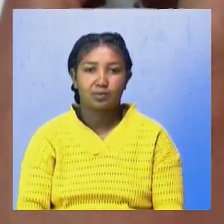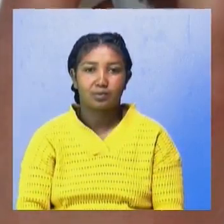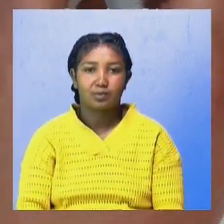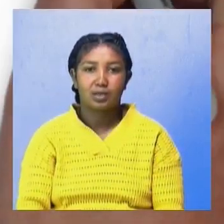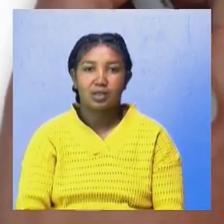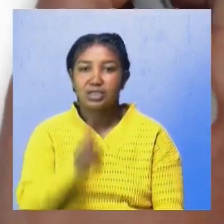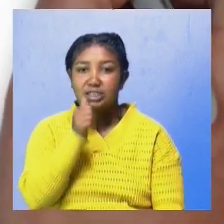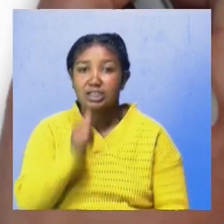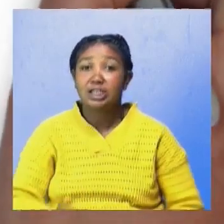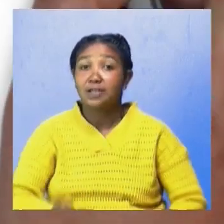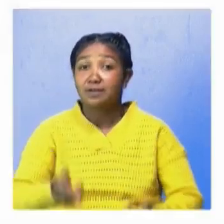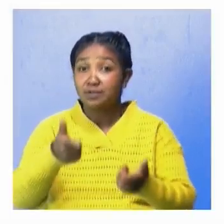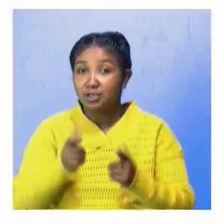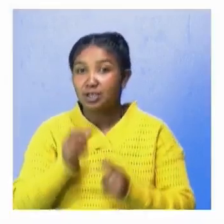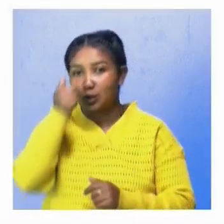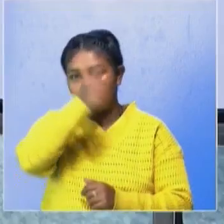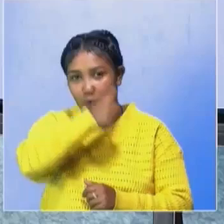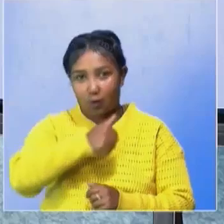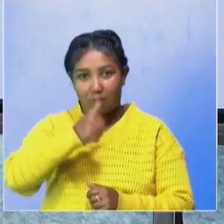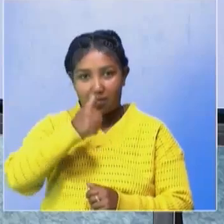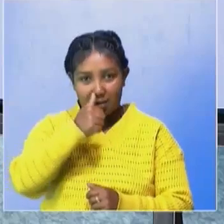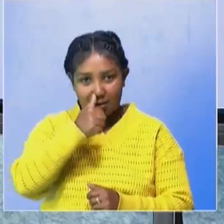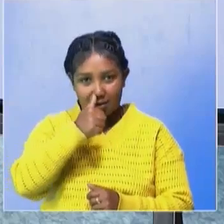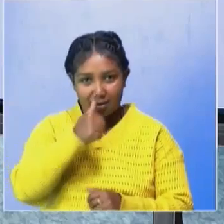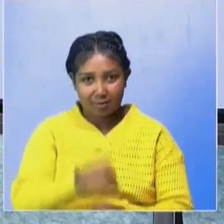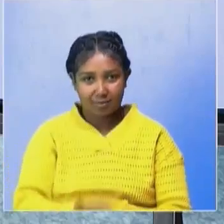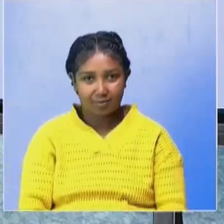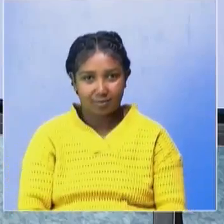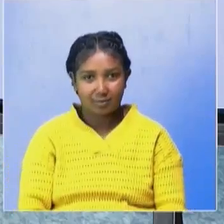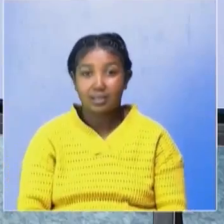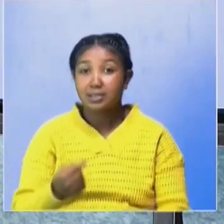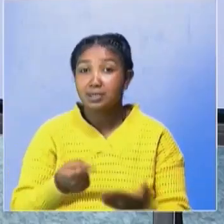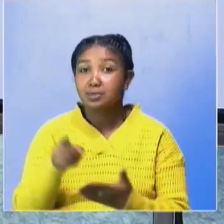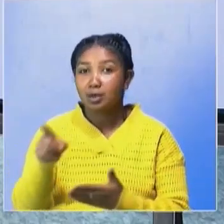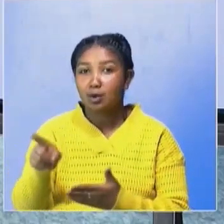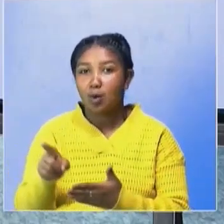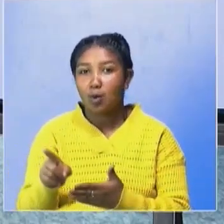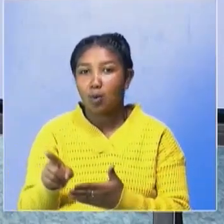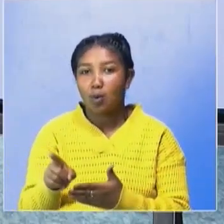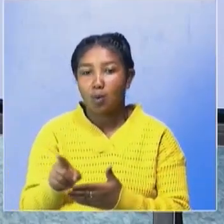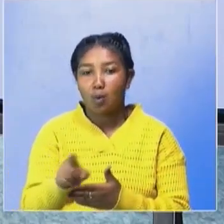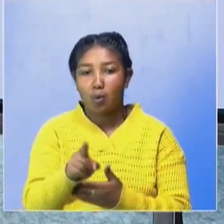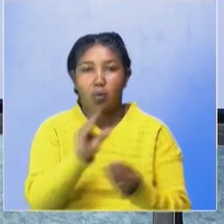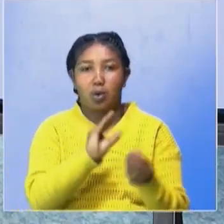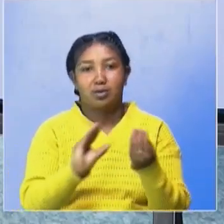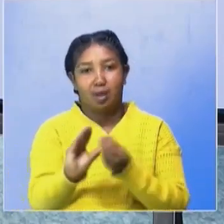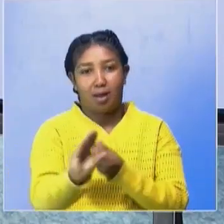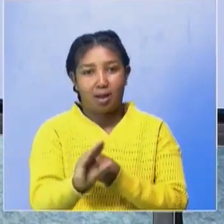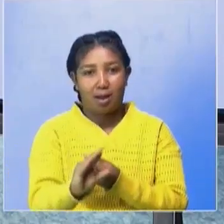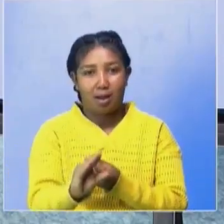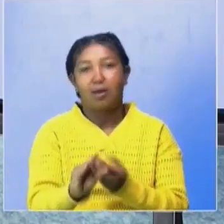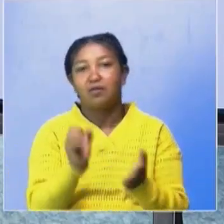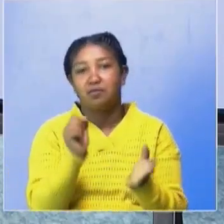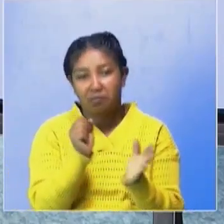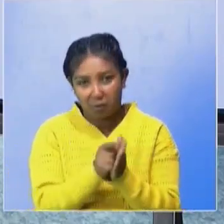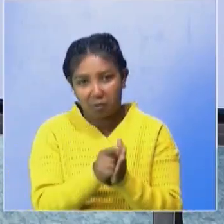She lives in Ethiopia. This is state of being. For example, we can say even,